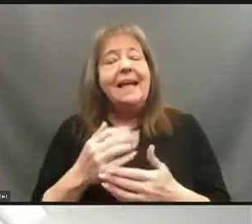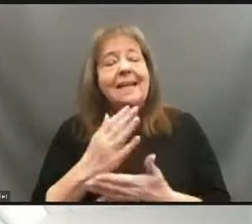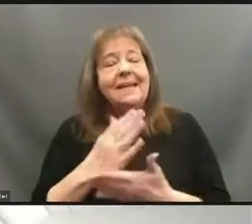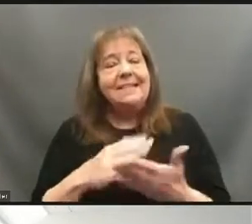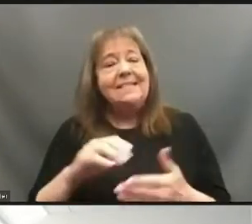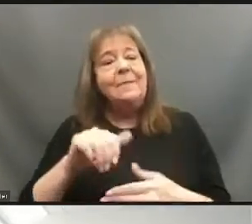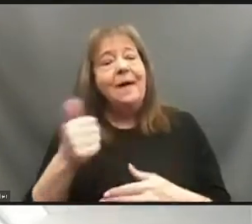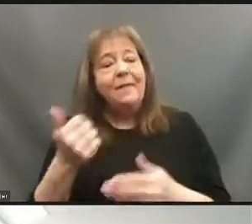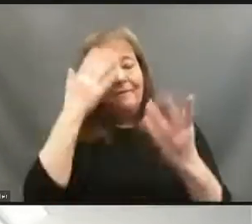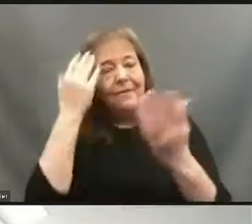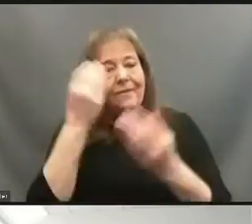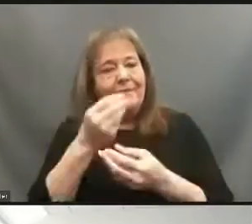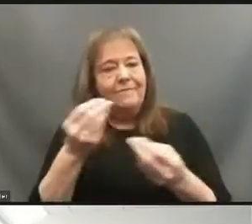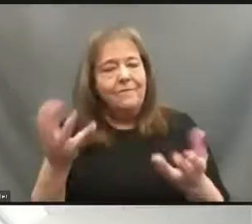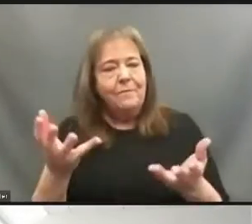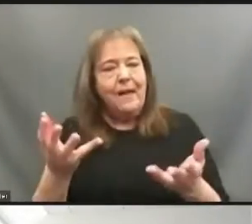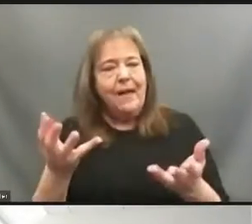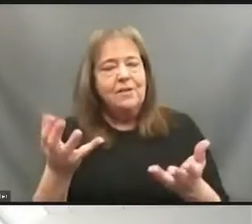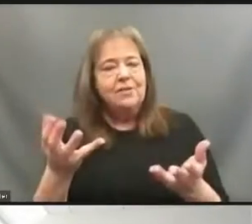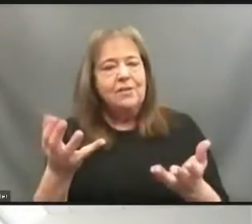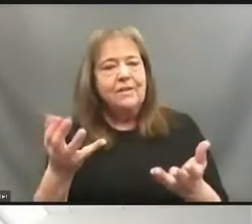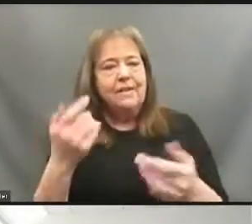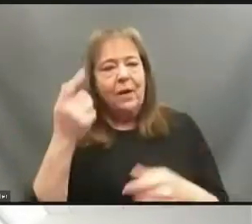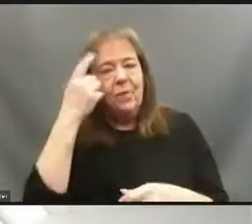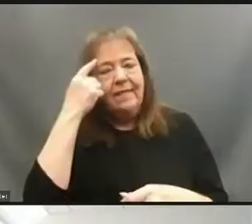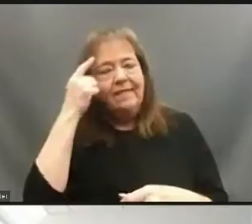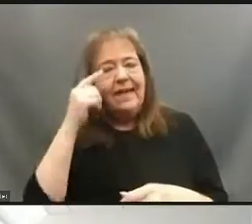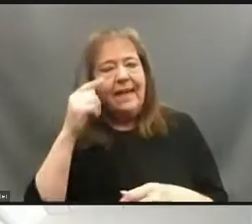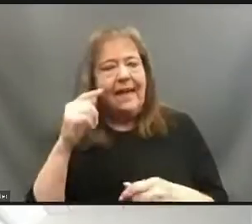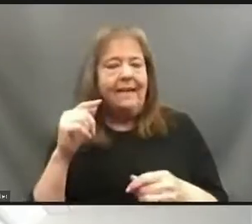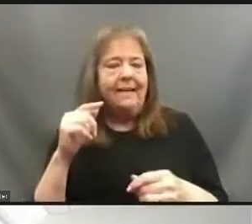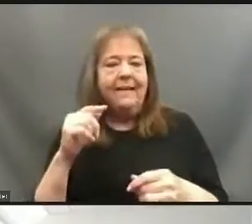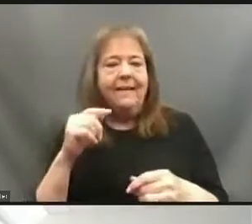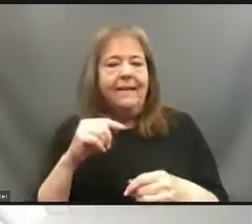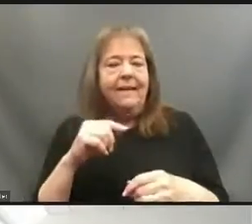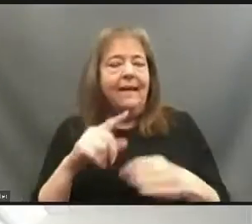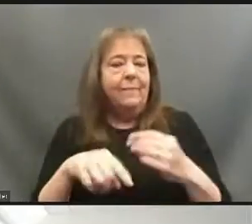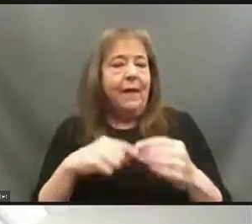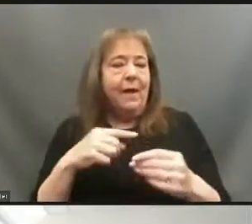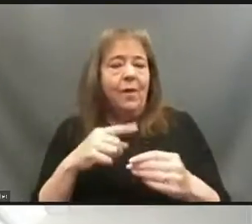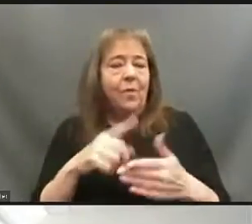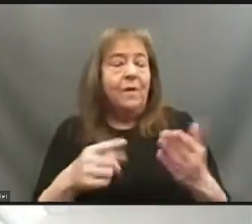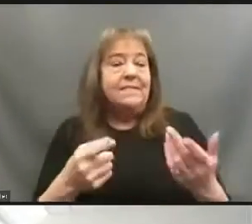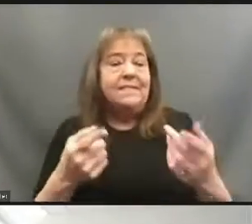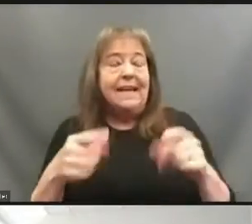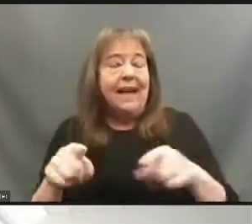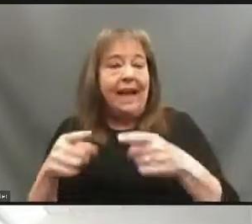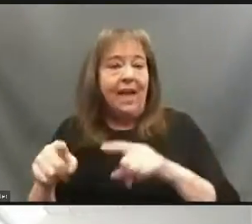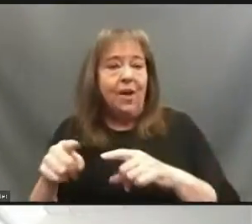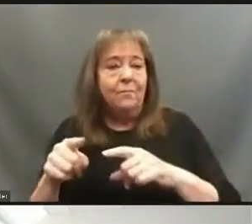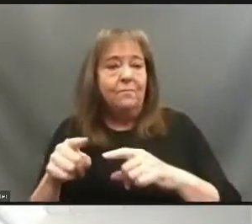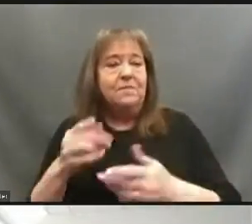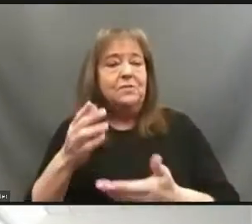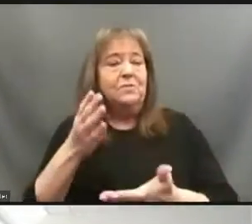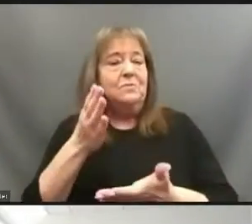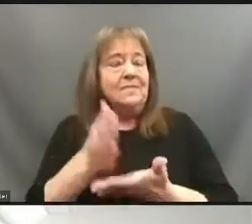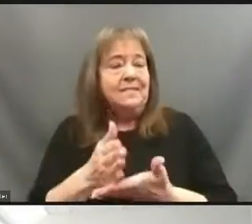things, as we mentioned before, that we think are on the horizon in terms of helping to mitigate